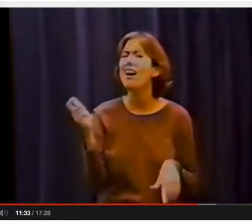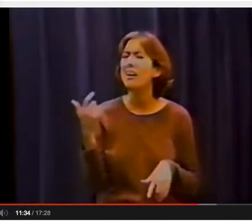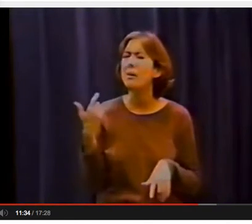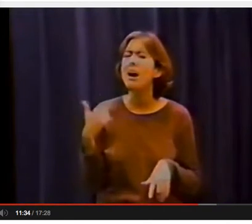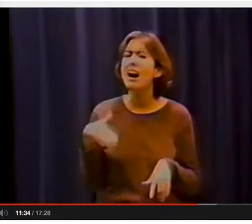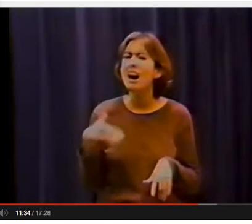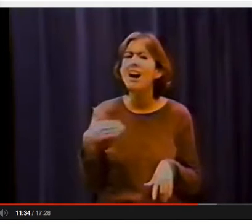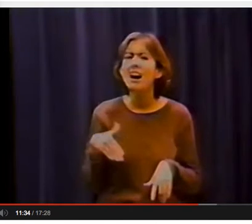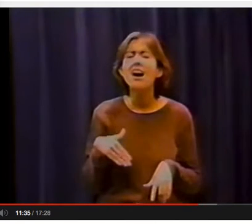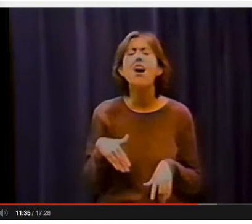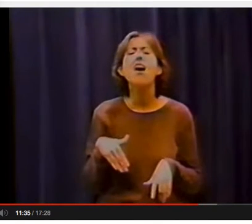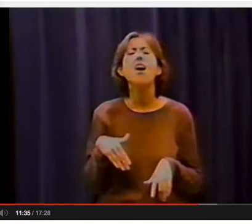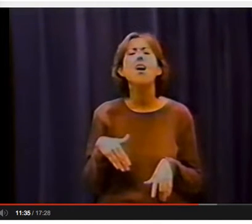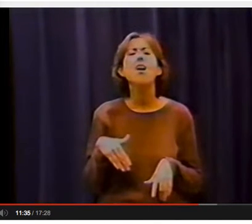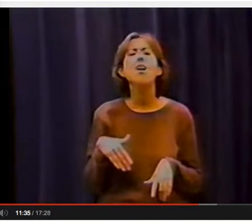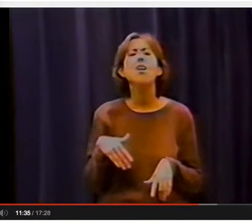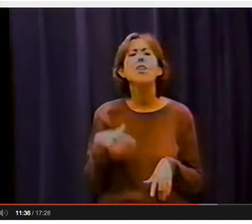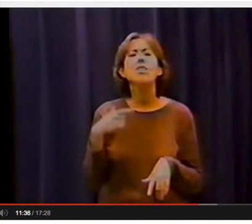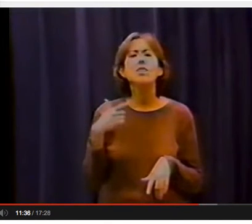There's a large group.